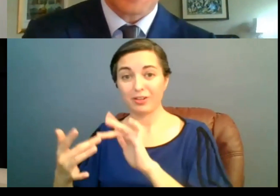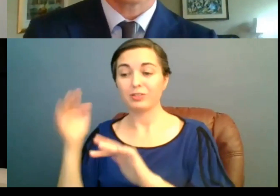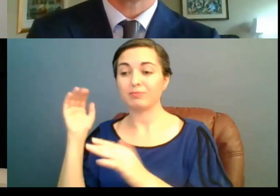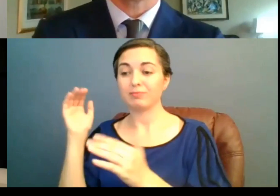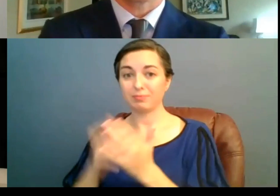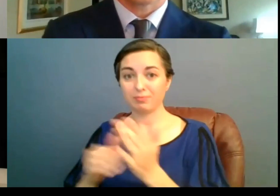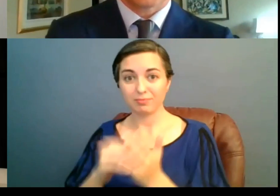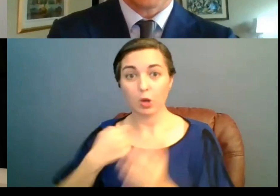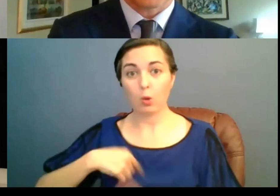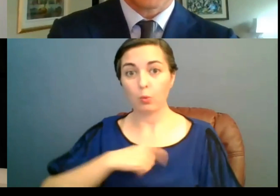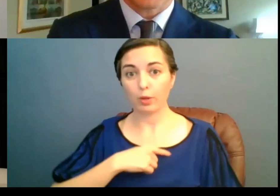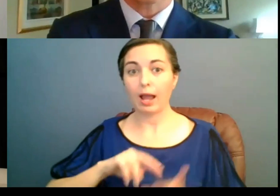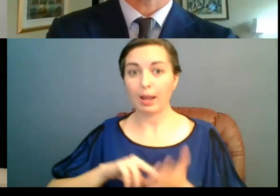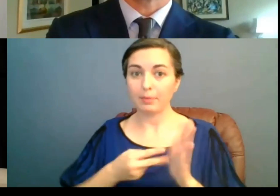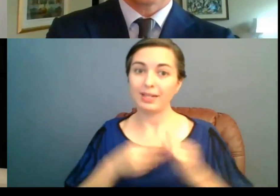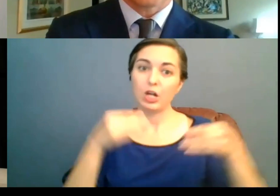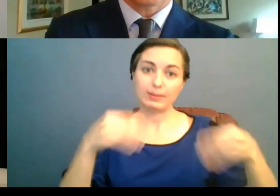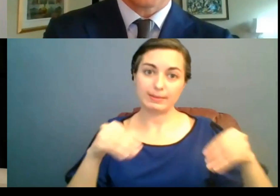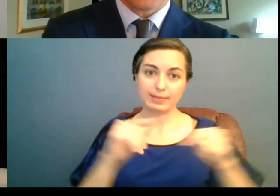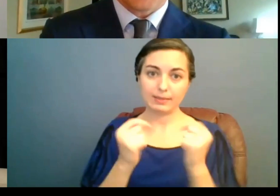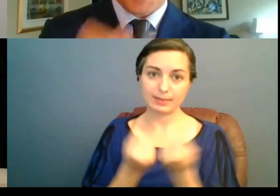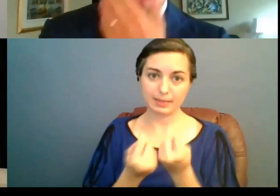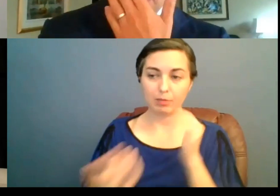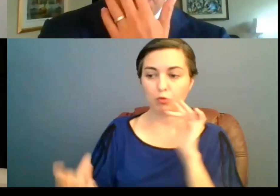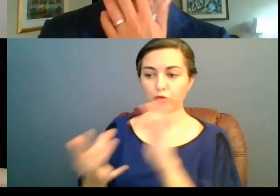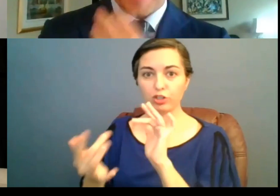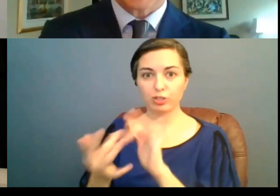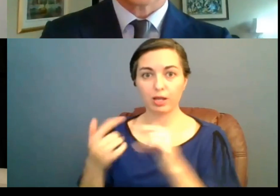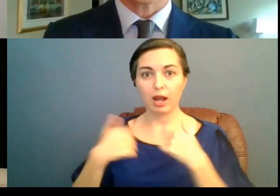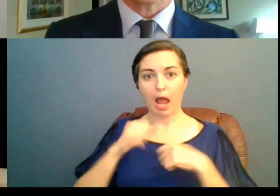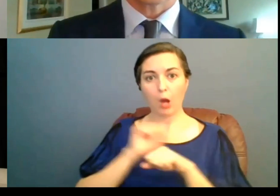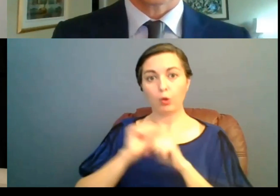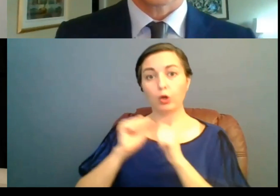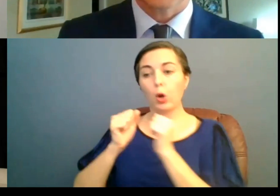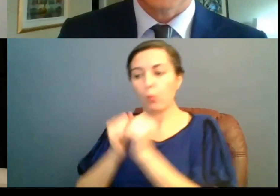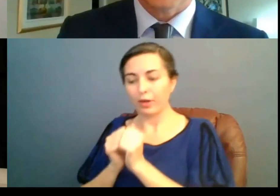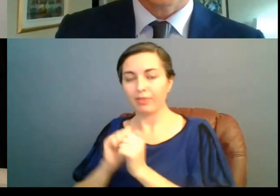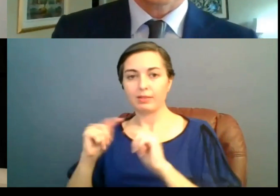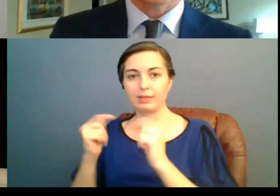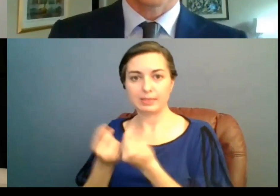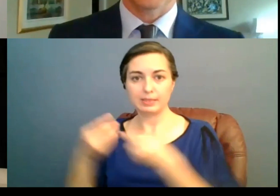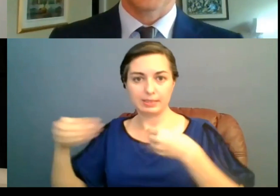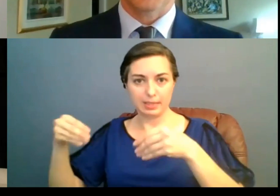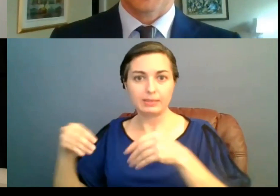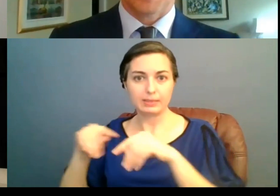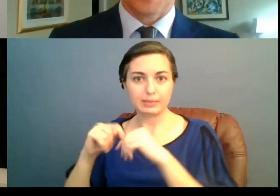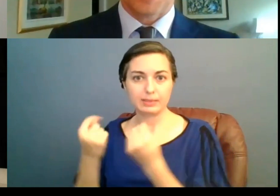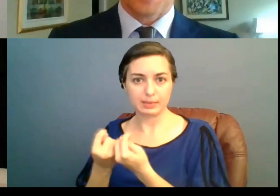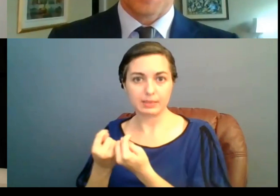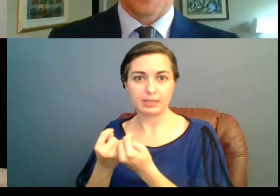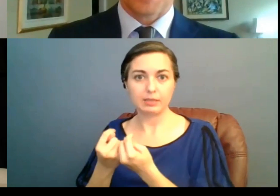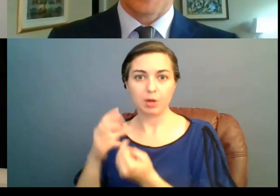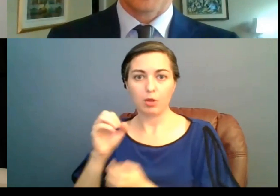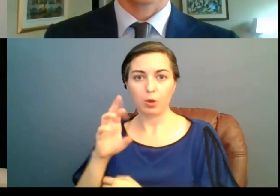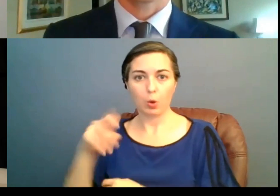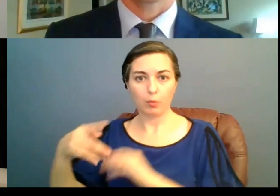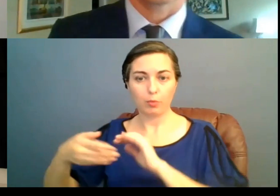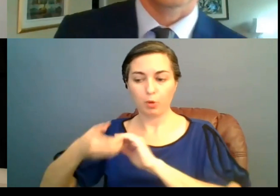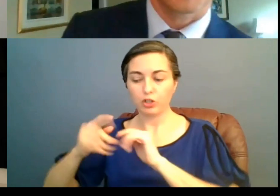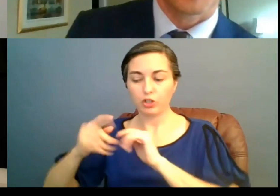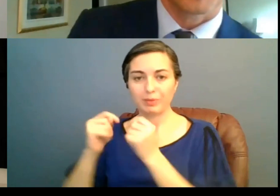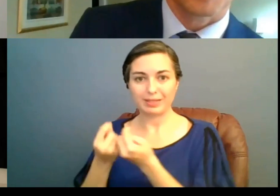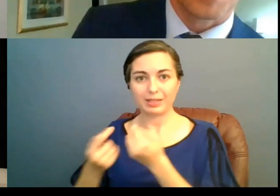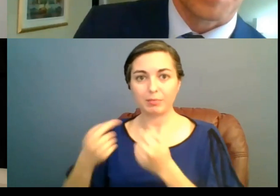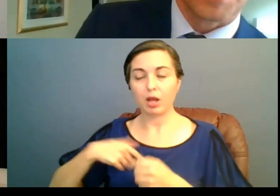by we, I mean our sales team. So I work in tandem with our sales team on the corporate partnerships team. And a lot of their job